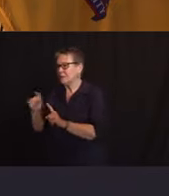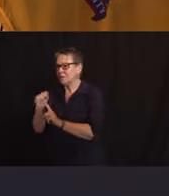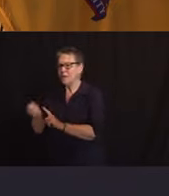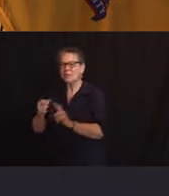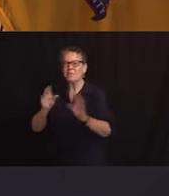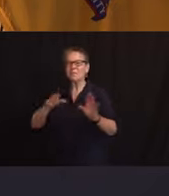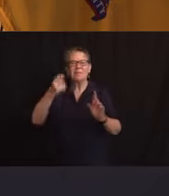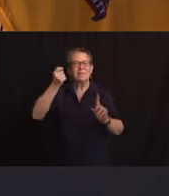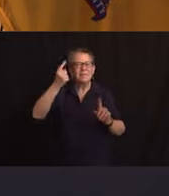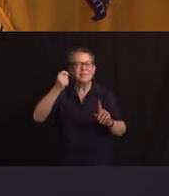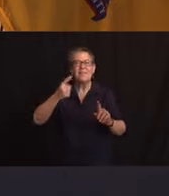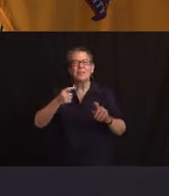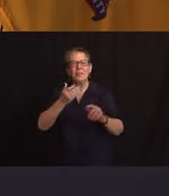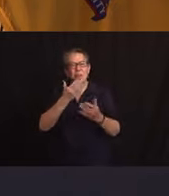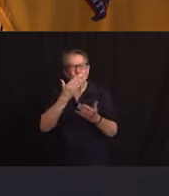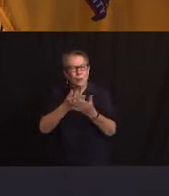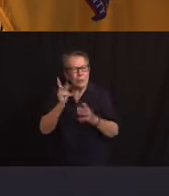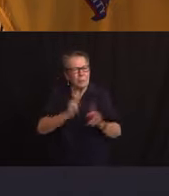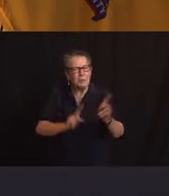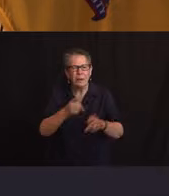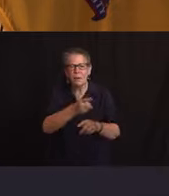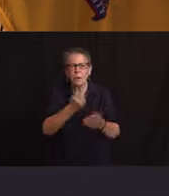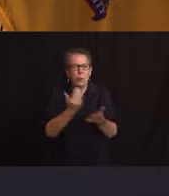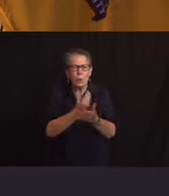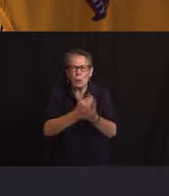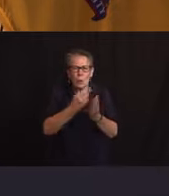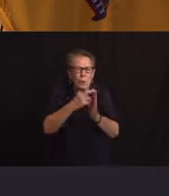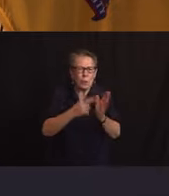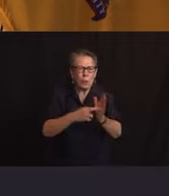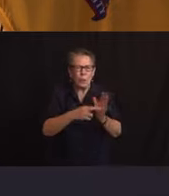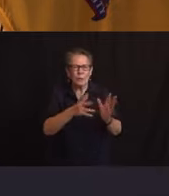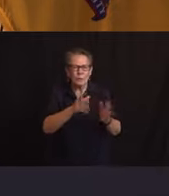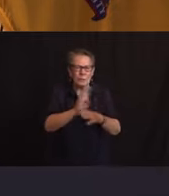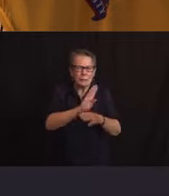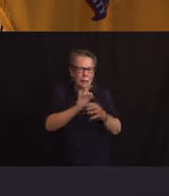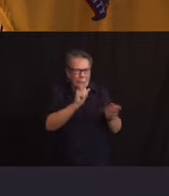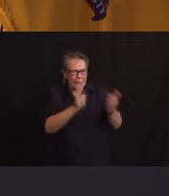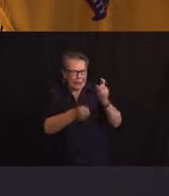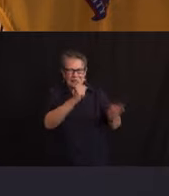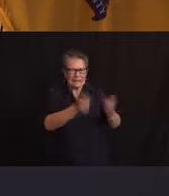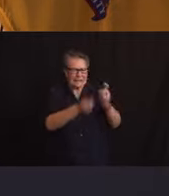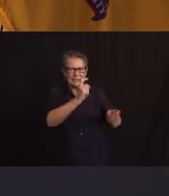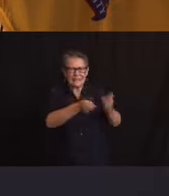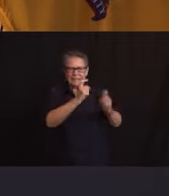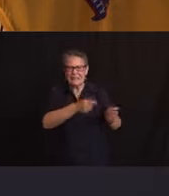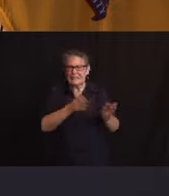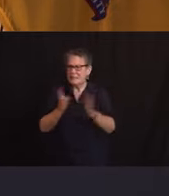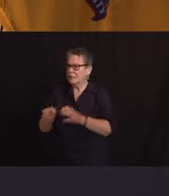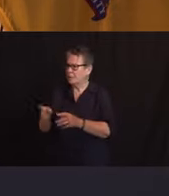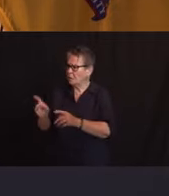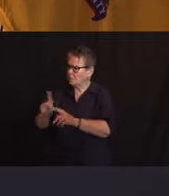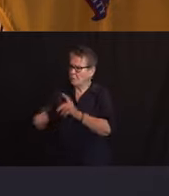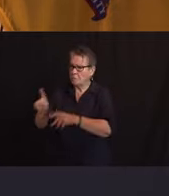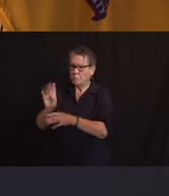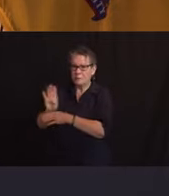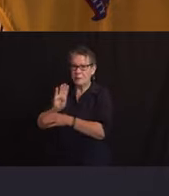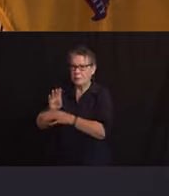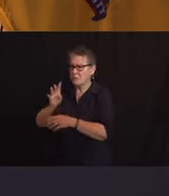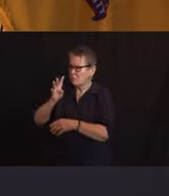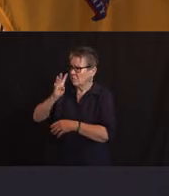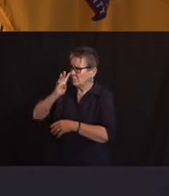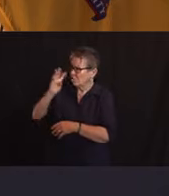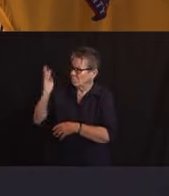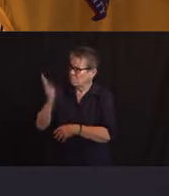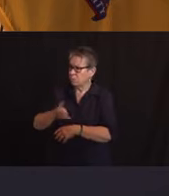may not have understood the rules of the road, and we'll work with you. But willful violations, we have zero tolerance for. Thank you. Mike, is that